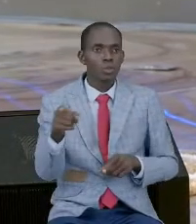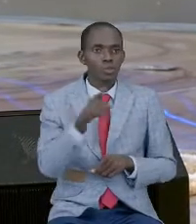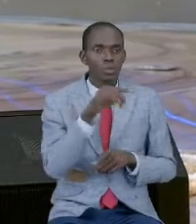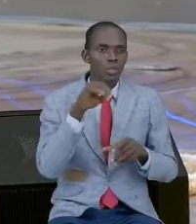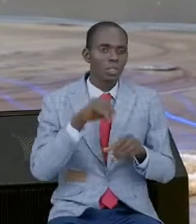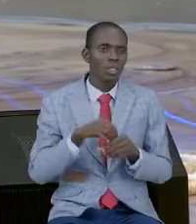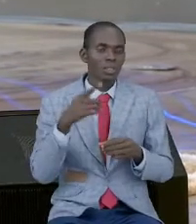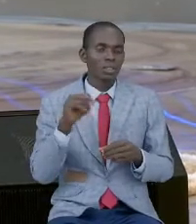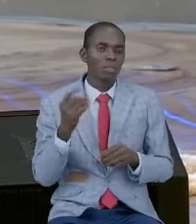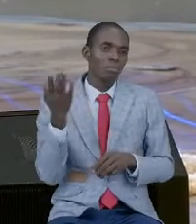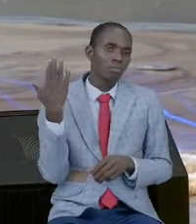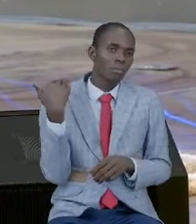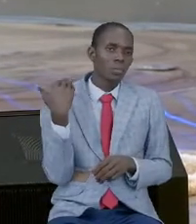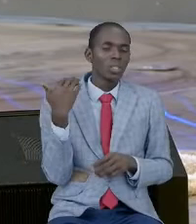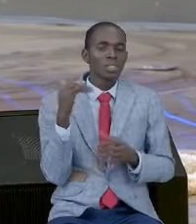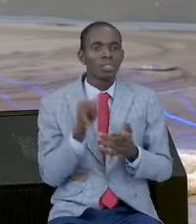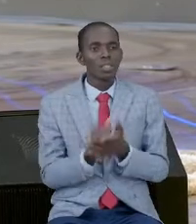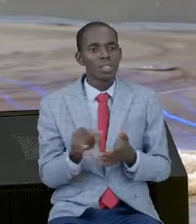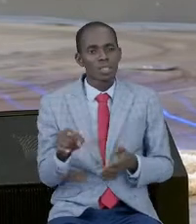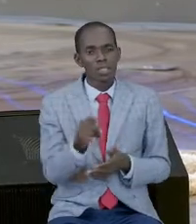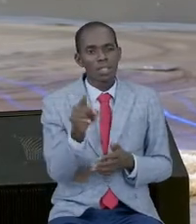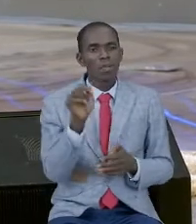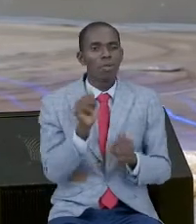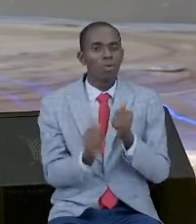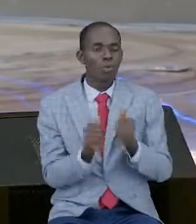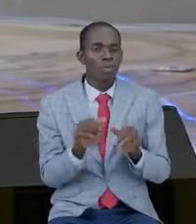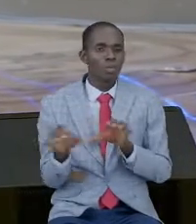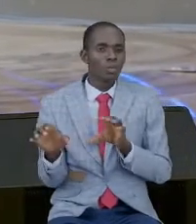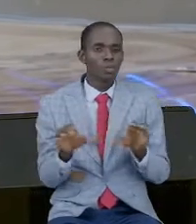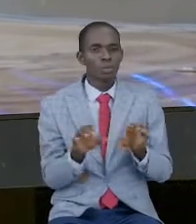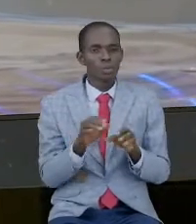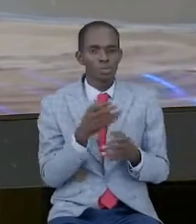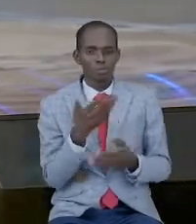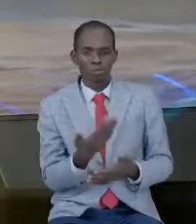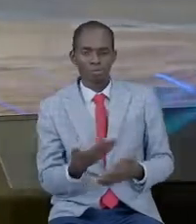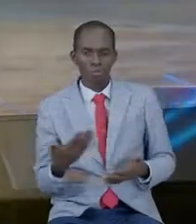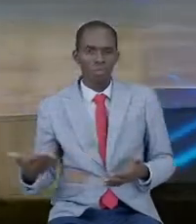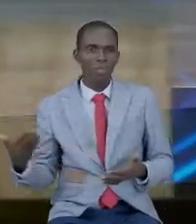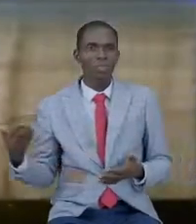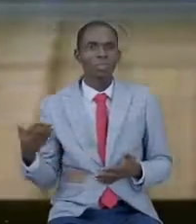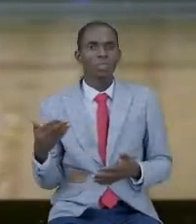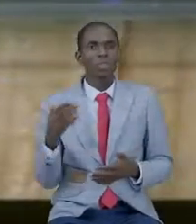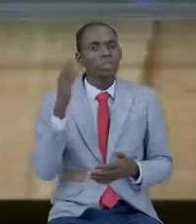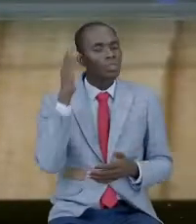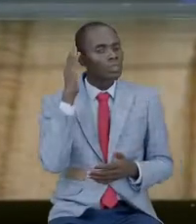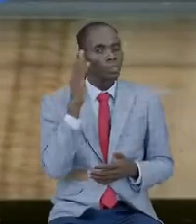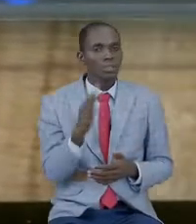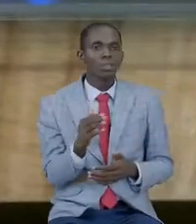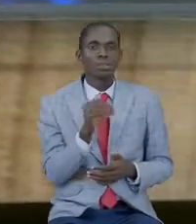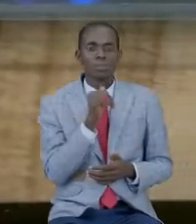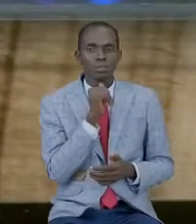time past, that they which do such things,